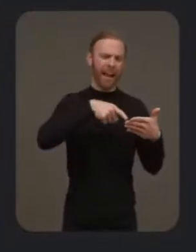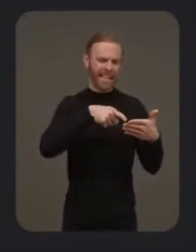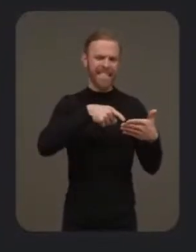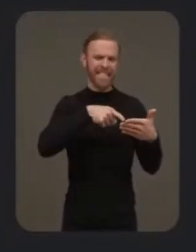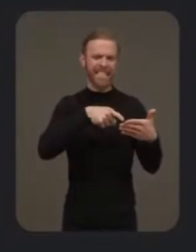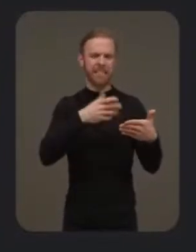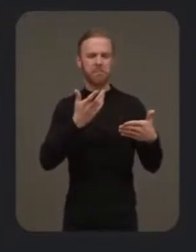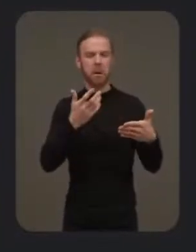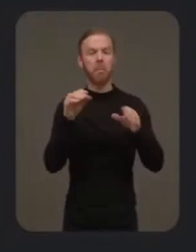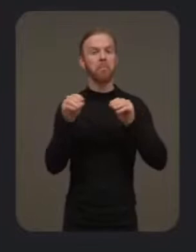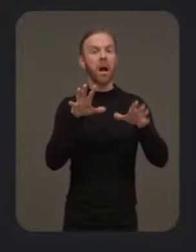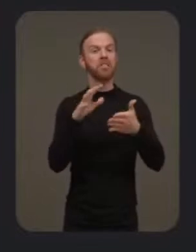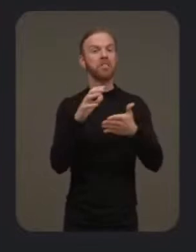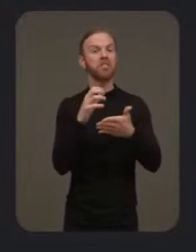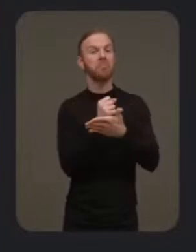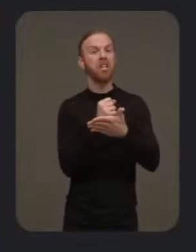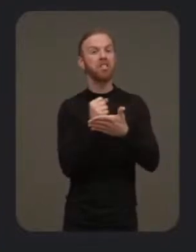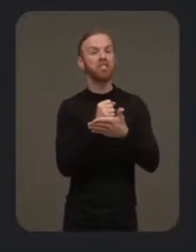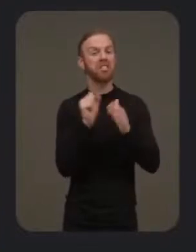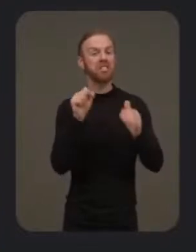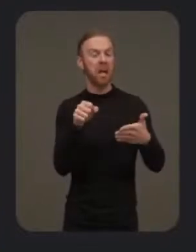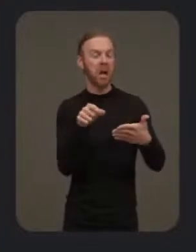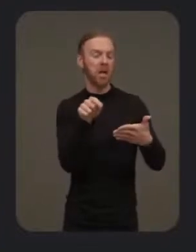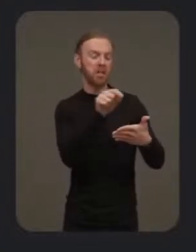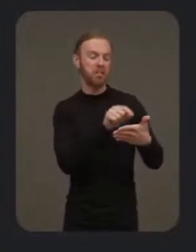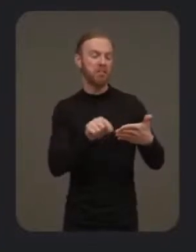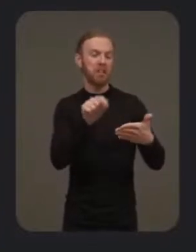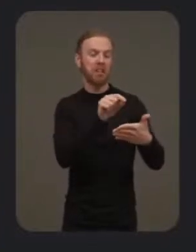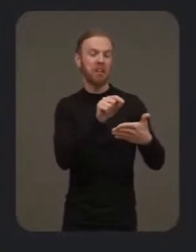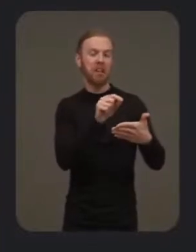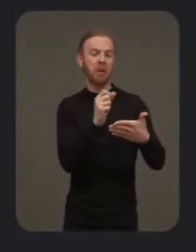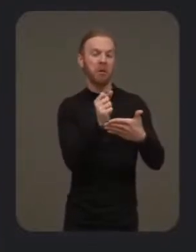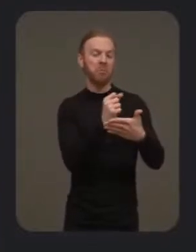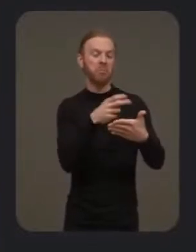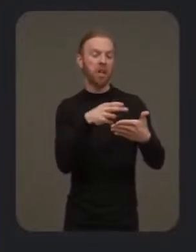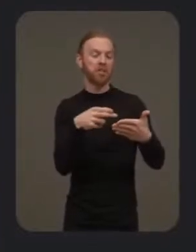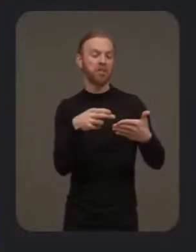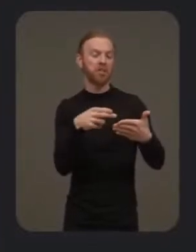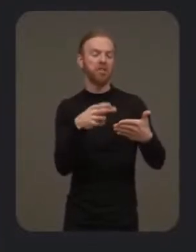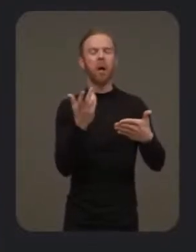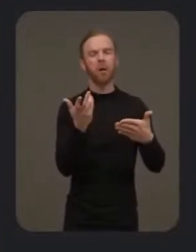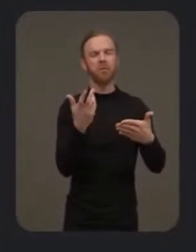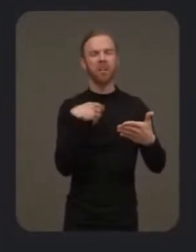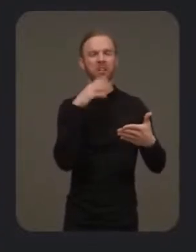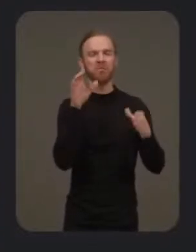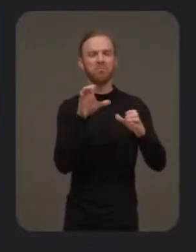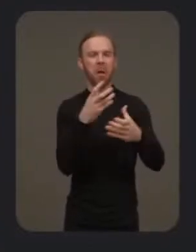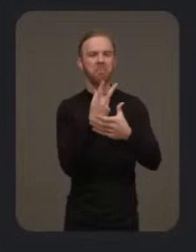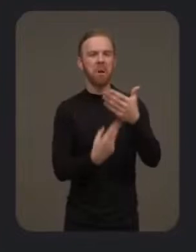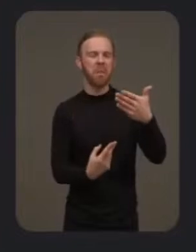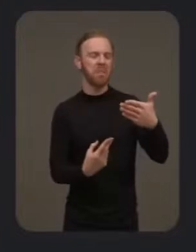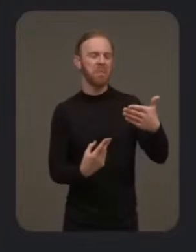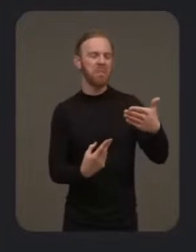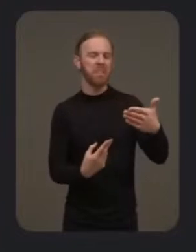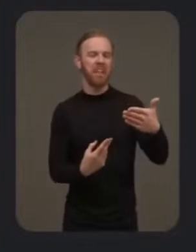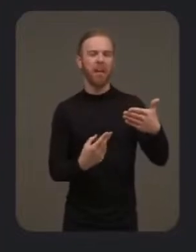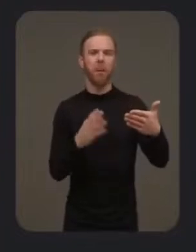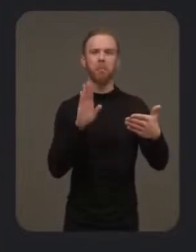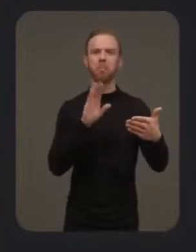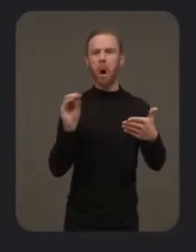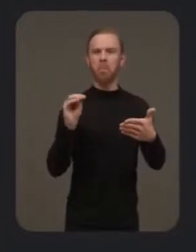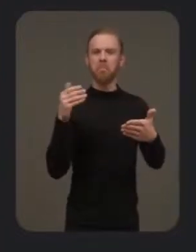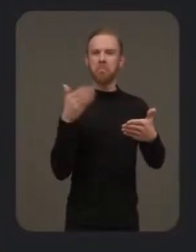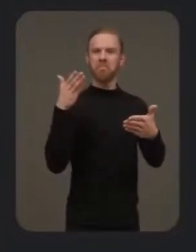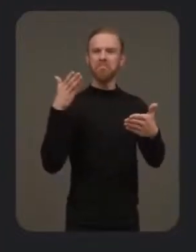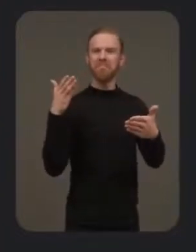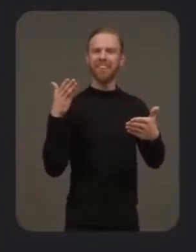Magic eraser, like a circle or brush. I'm gonna do both. Boom! How cute